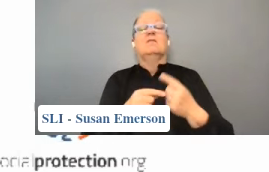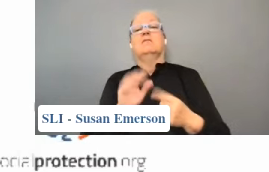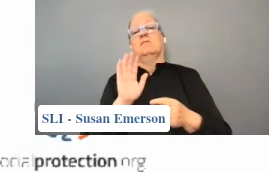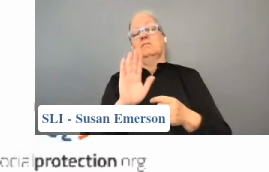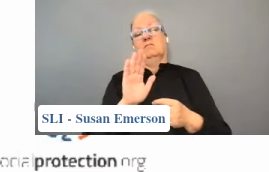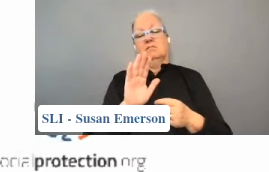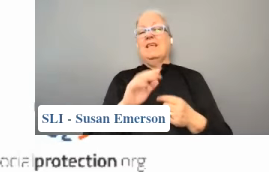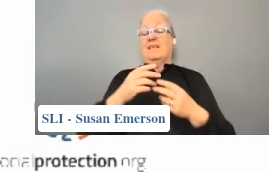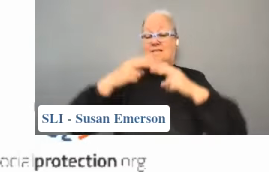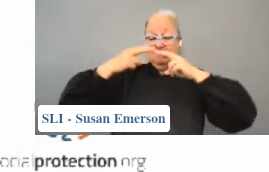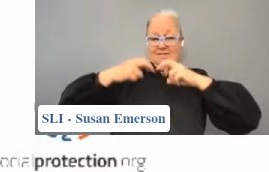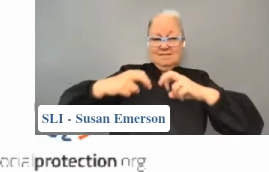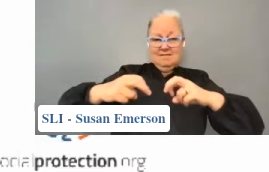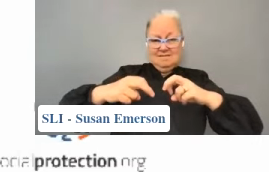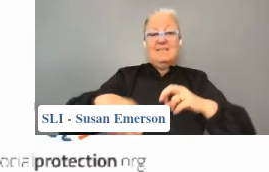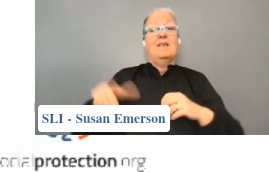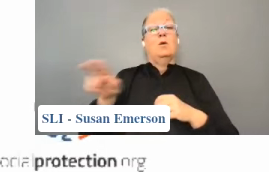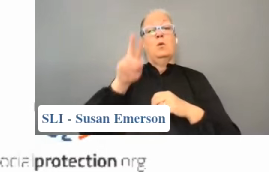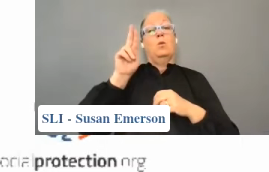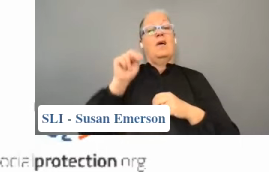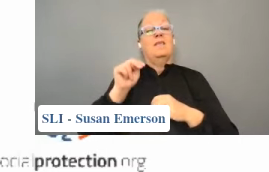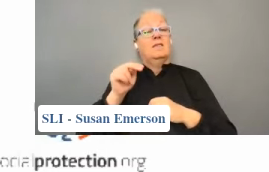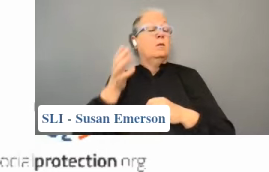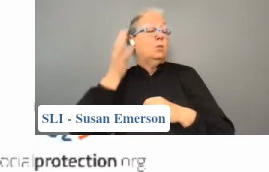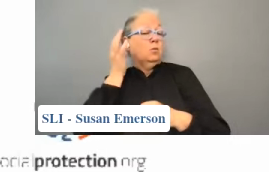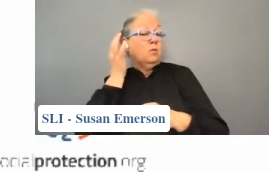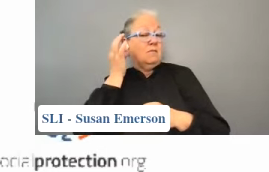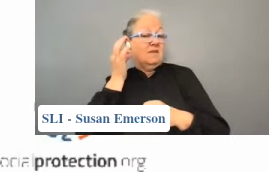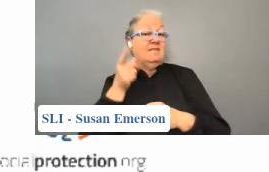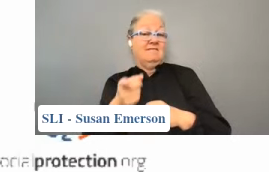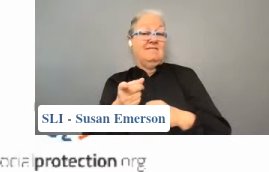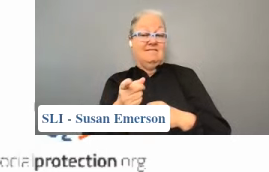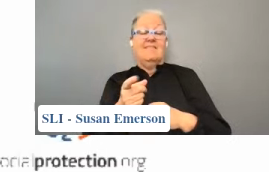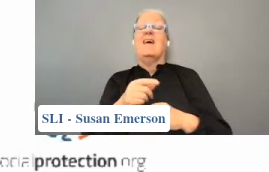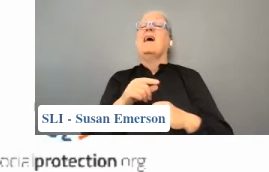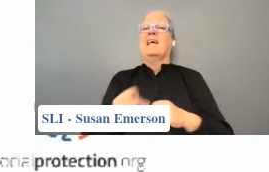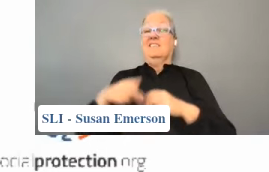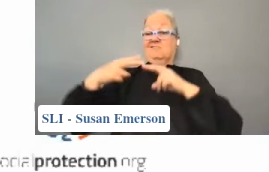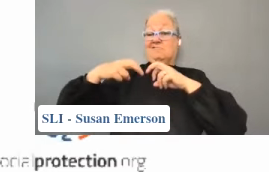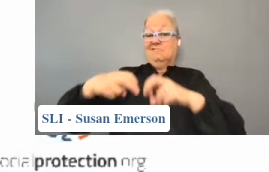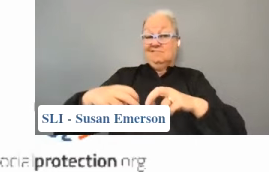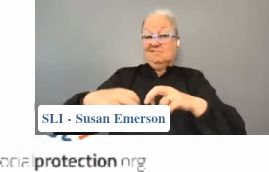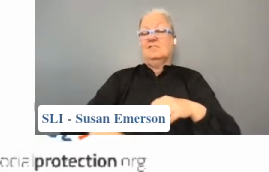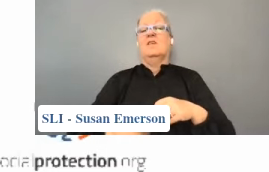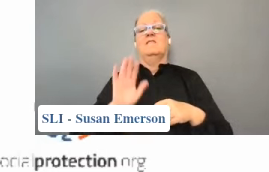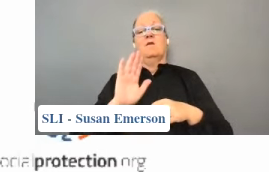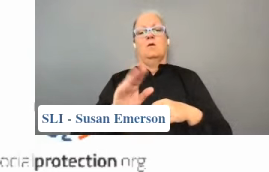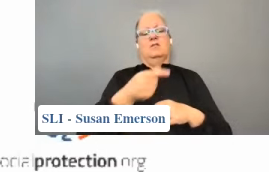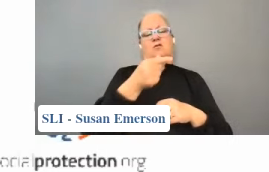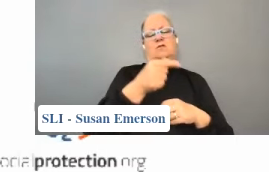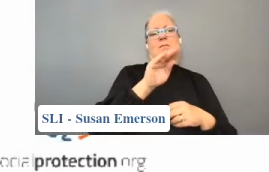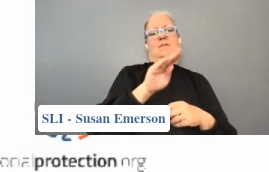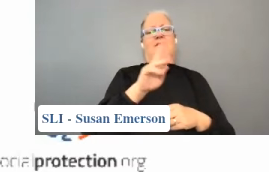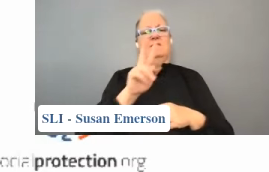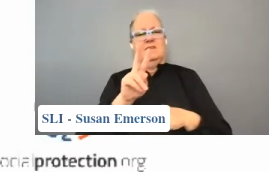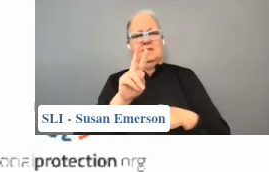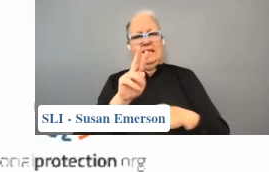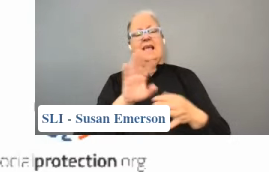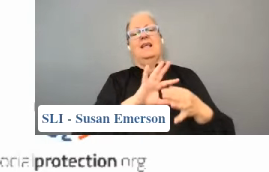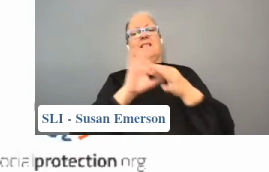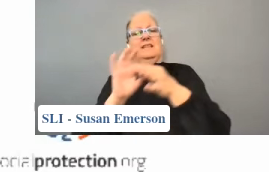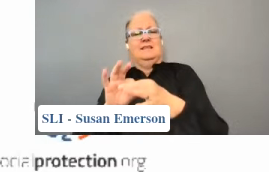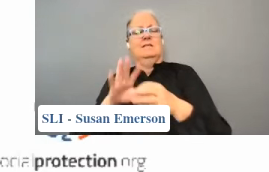review commissioned by UN Women on addressing gender-based violence through social protection. I will now hand over to